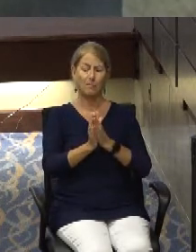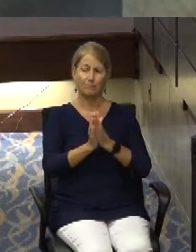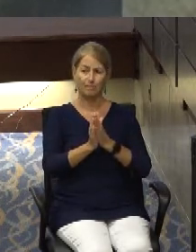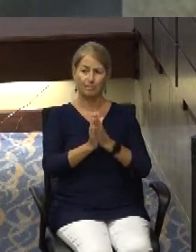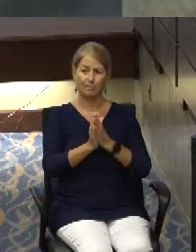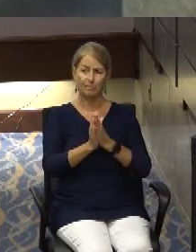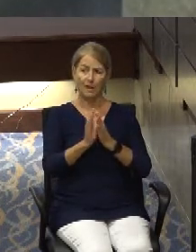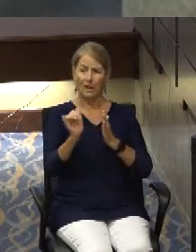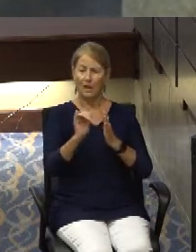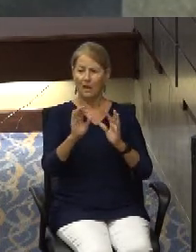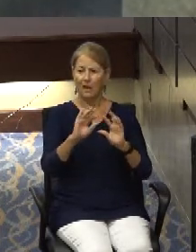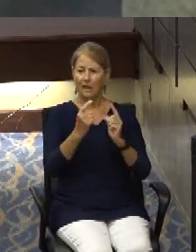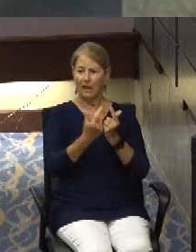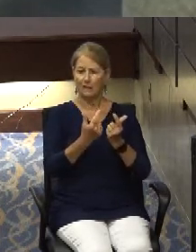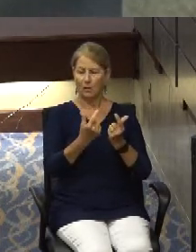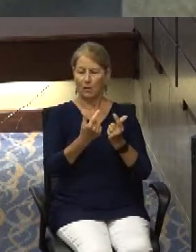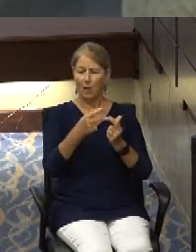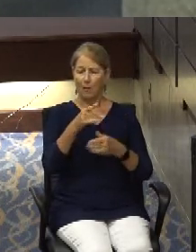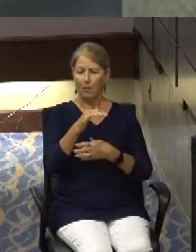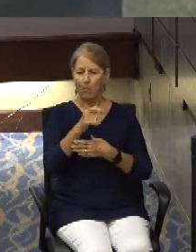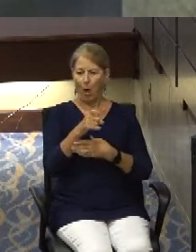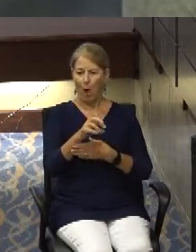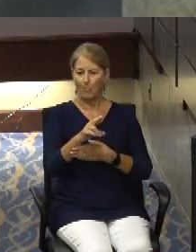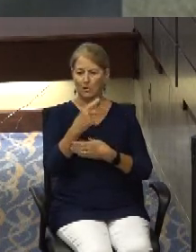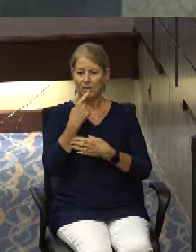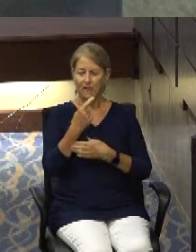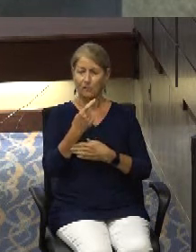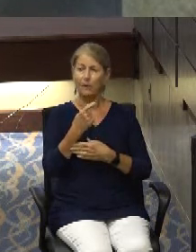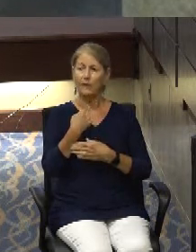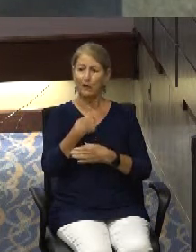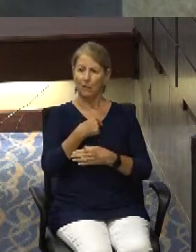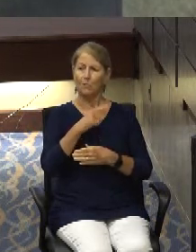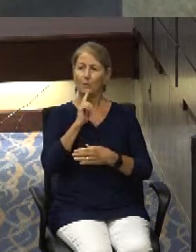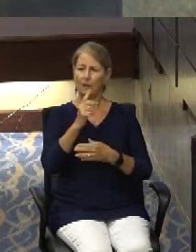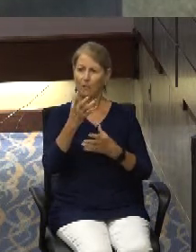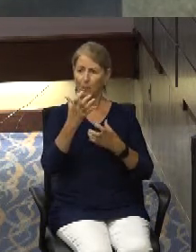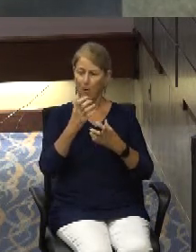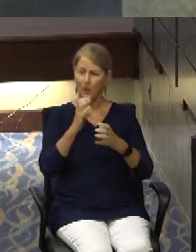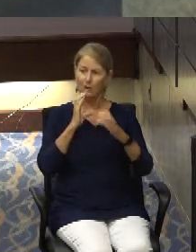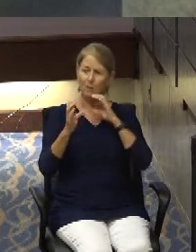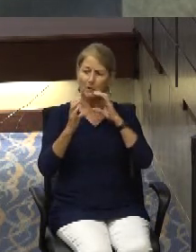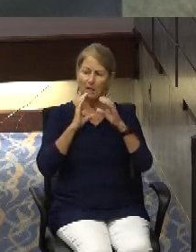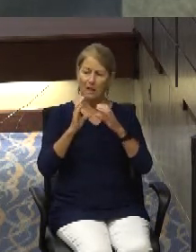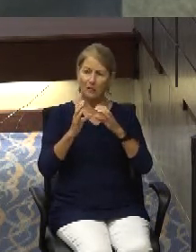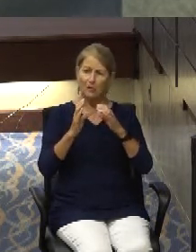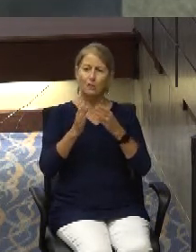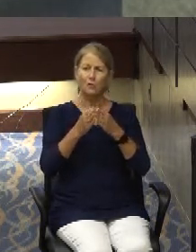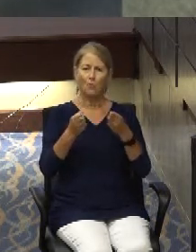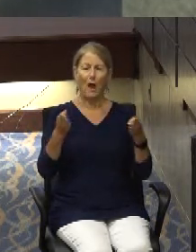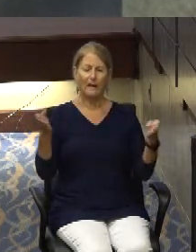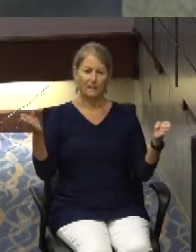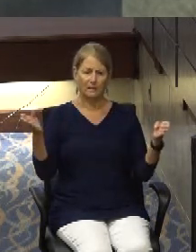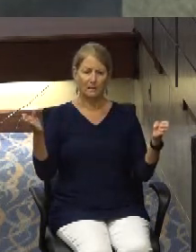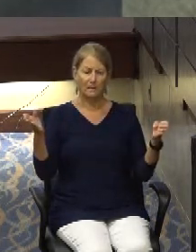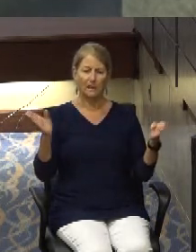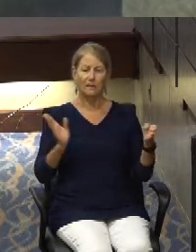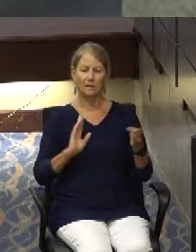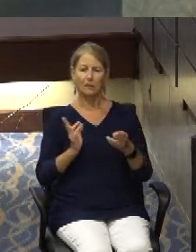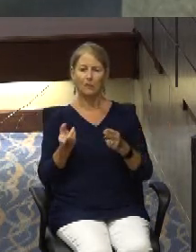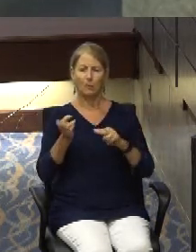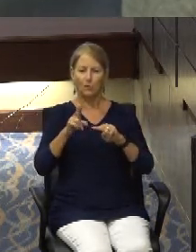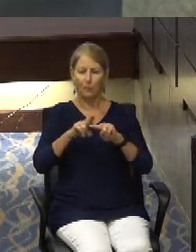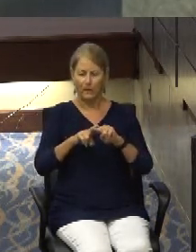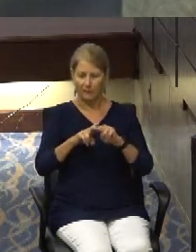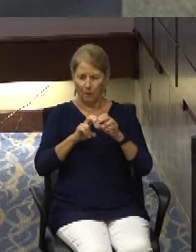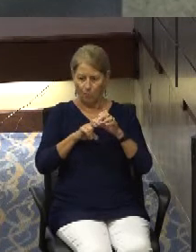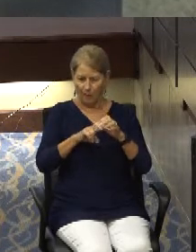like Councilmember Palmer said, really want to have a robust communication strategy to really widen or increase our ridership using the